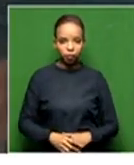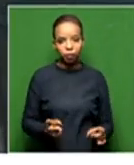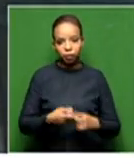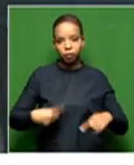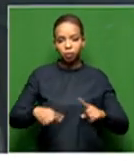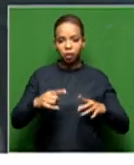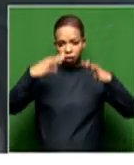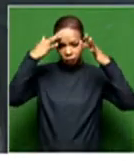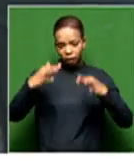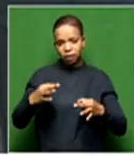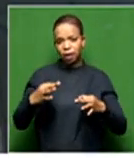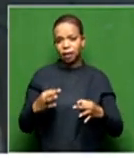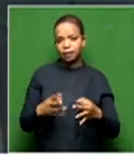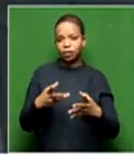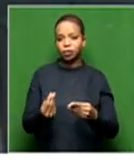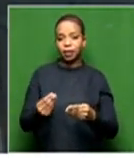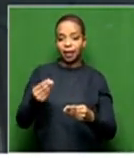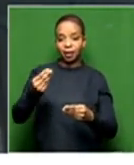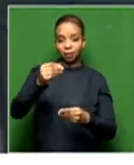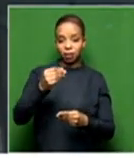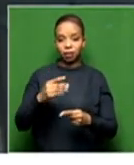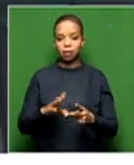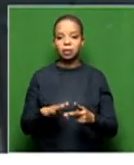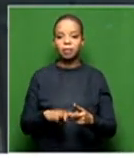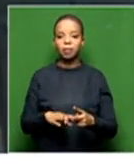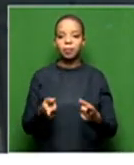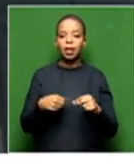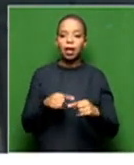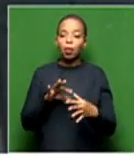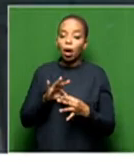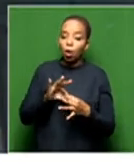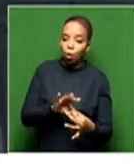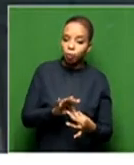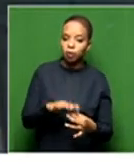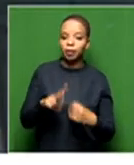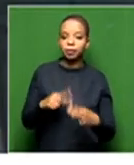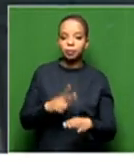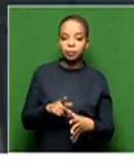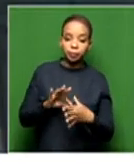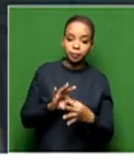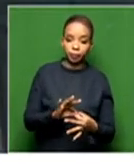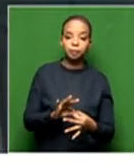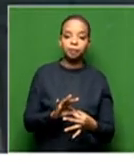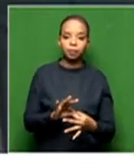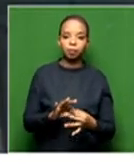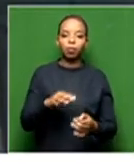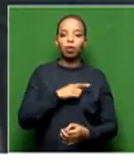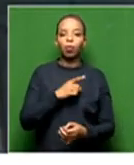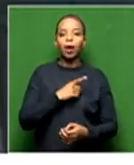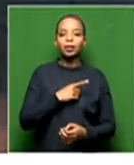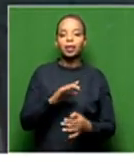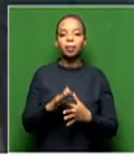to invest and to reinforce our commitment in this Artificial Intelligence Expo because this is the only